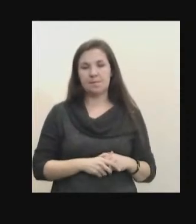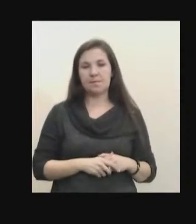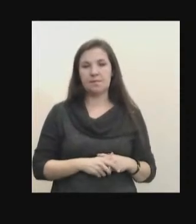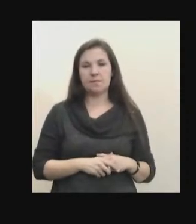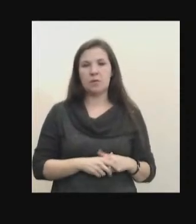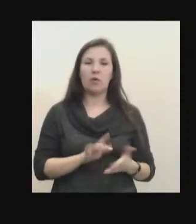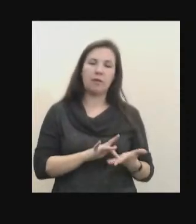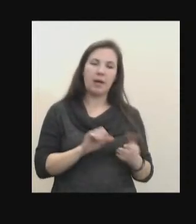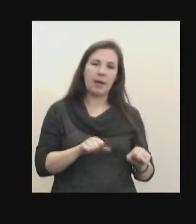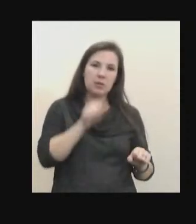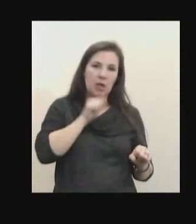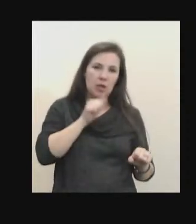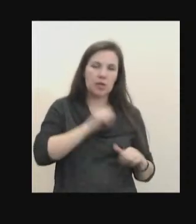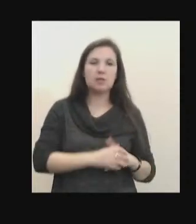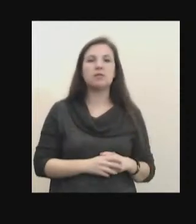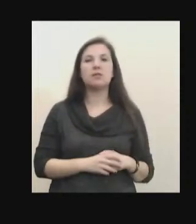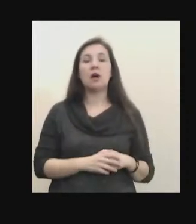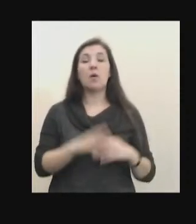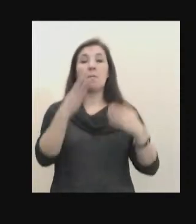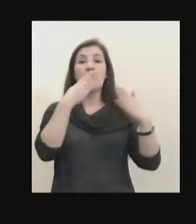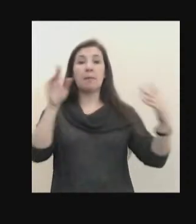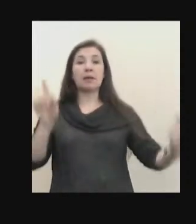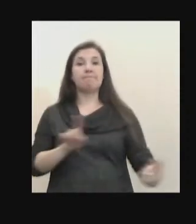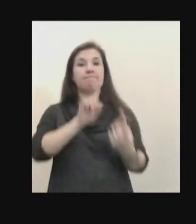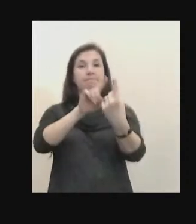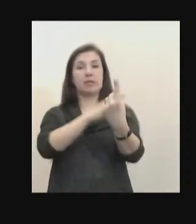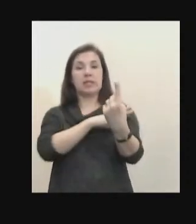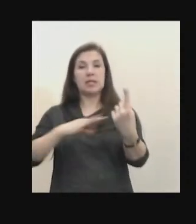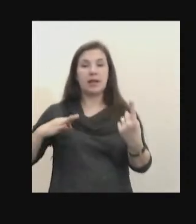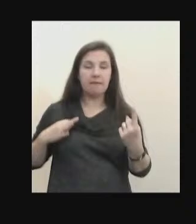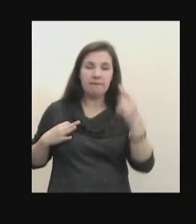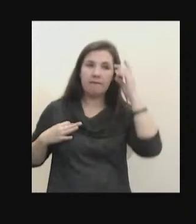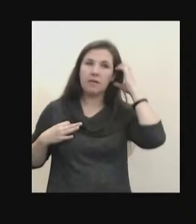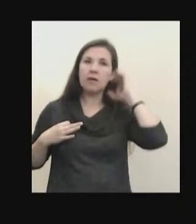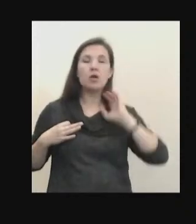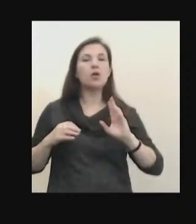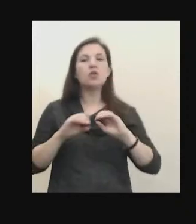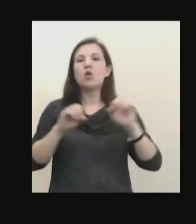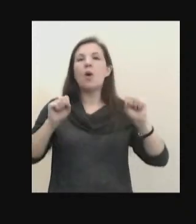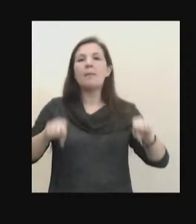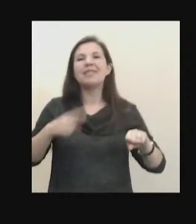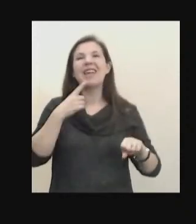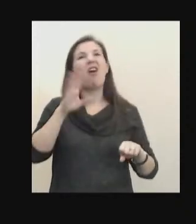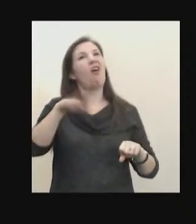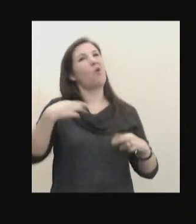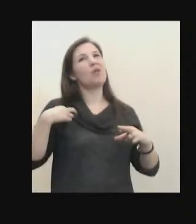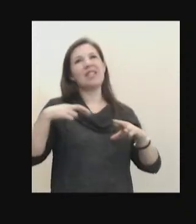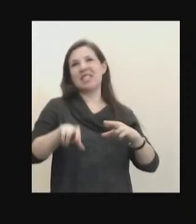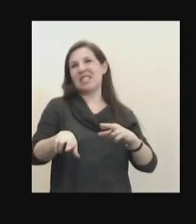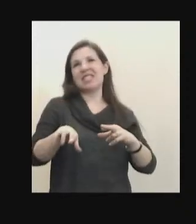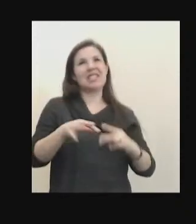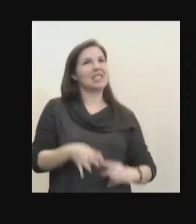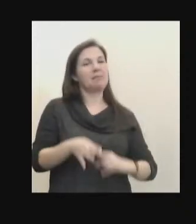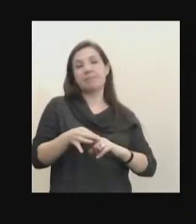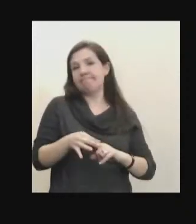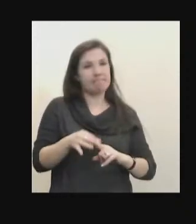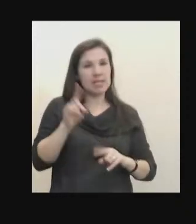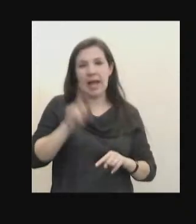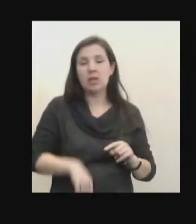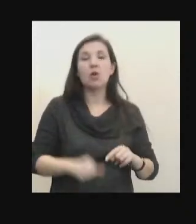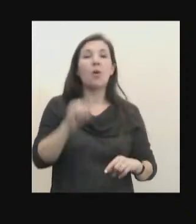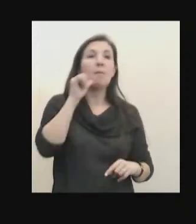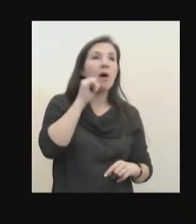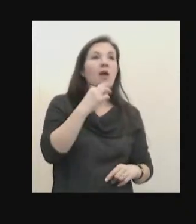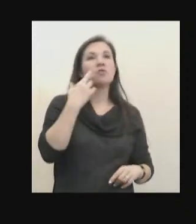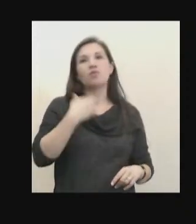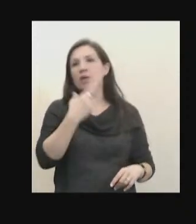all publicly facing staff. There is no ability to say a religious exemption for masks. So bars, restaurants, groceries,